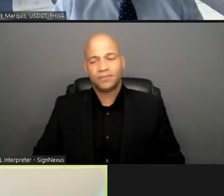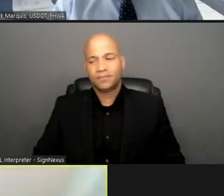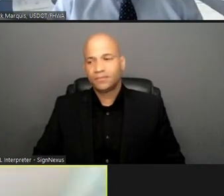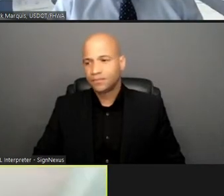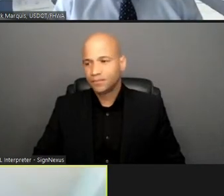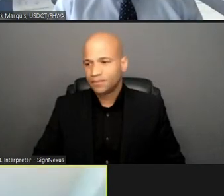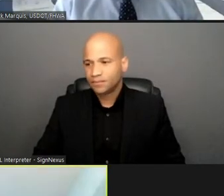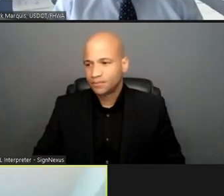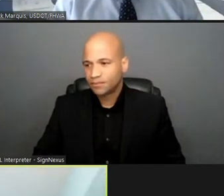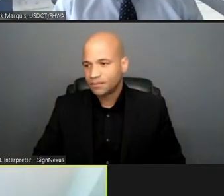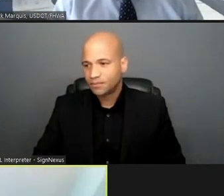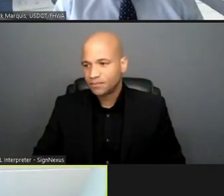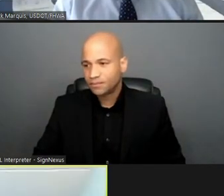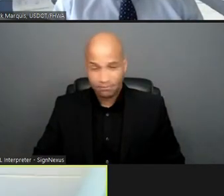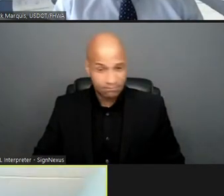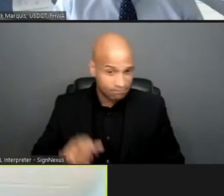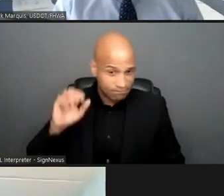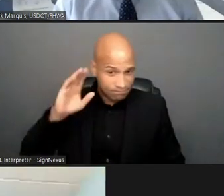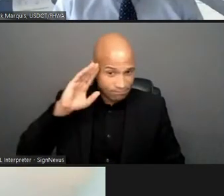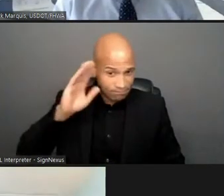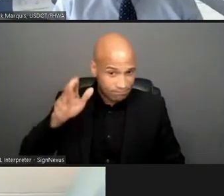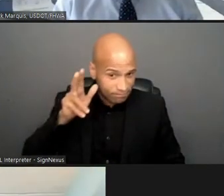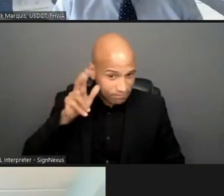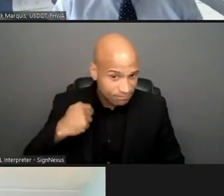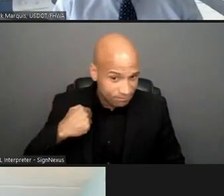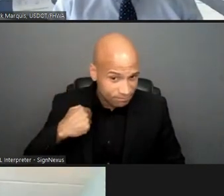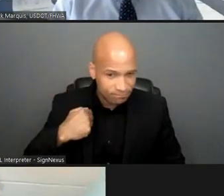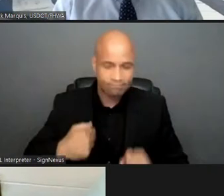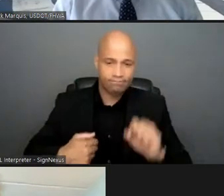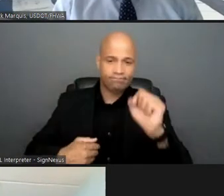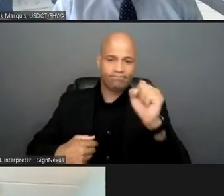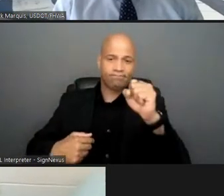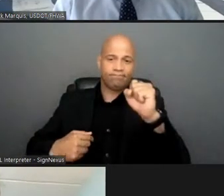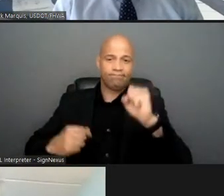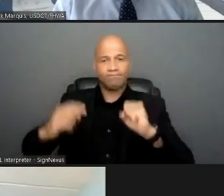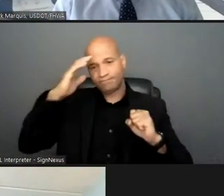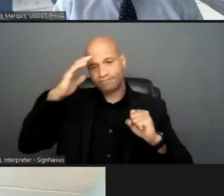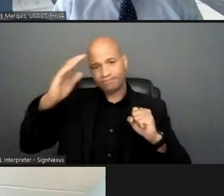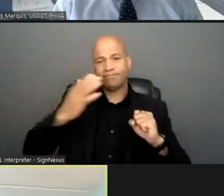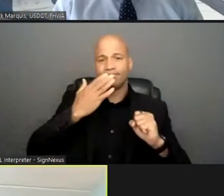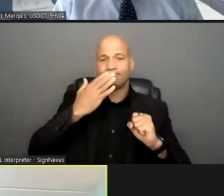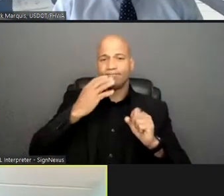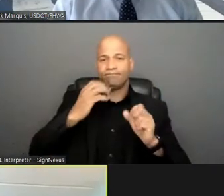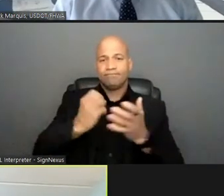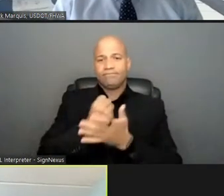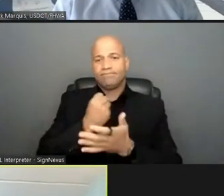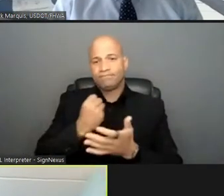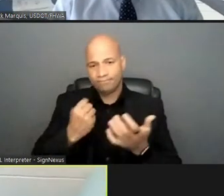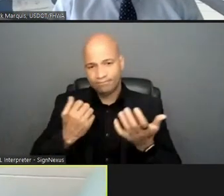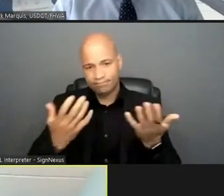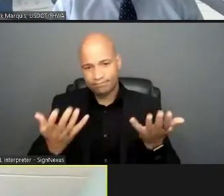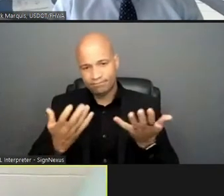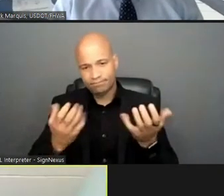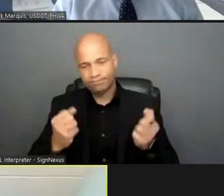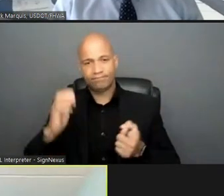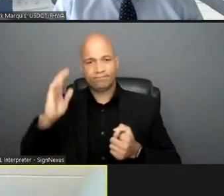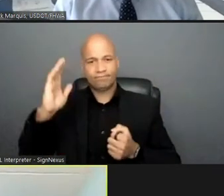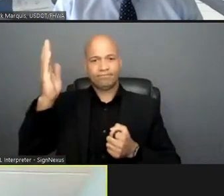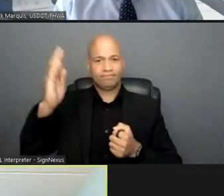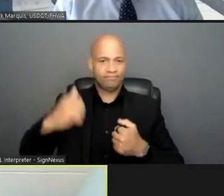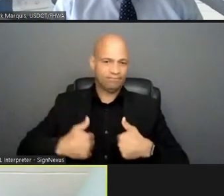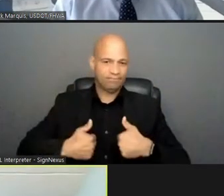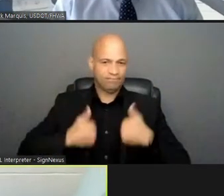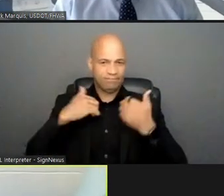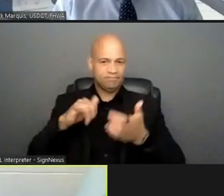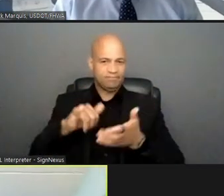hi can you hear me yes we can hi thank you for the opportunity to speak I'm gonna wrestling of